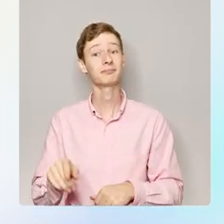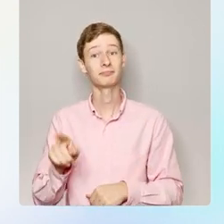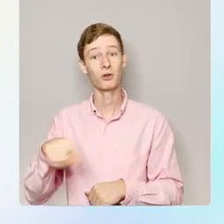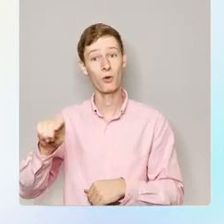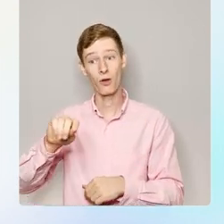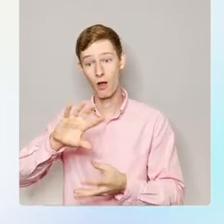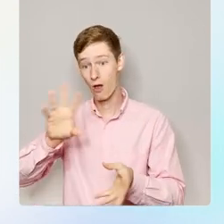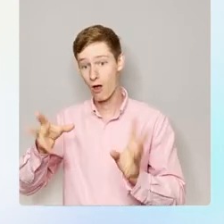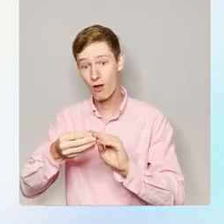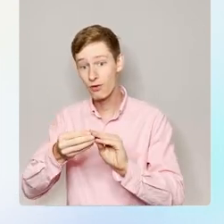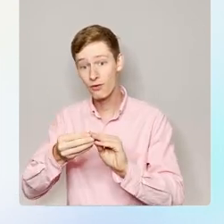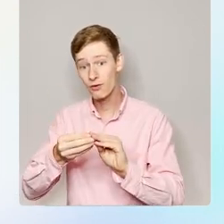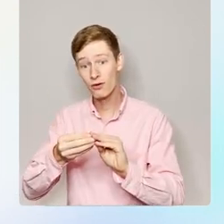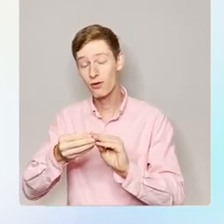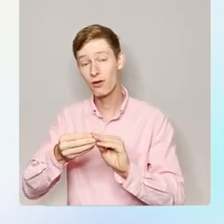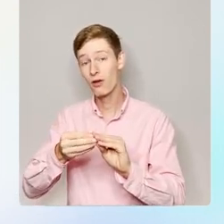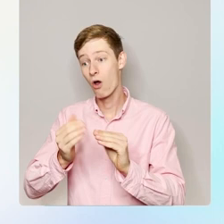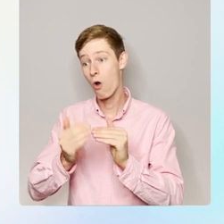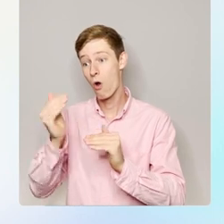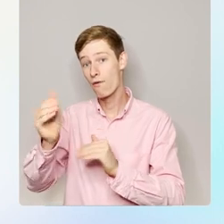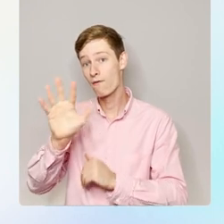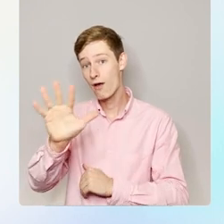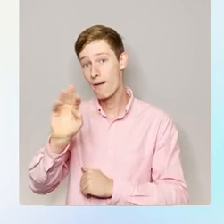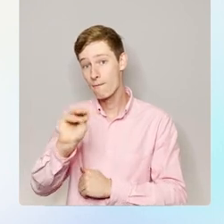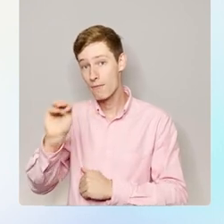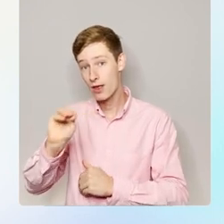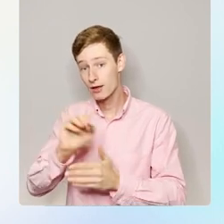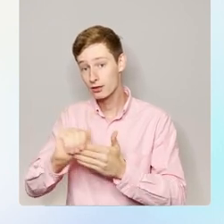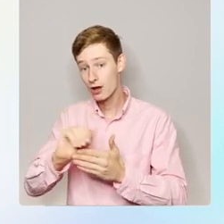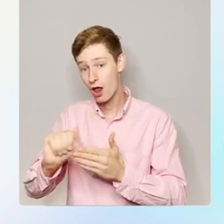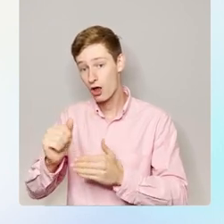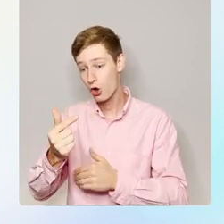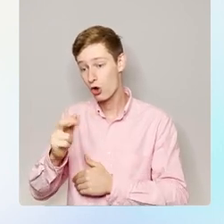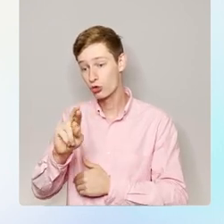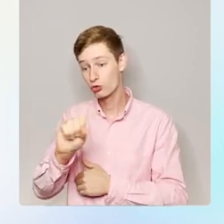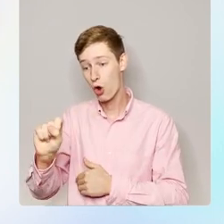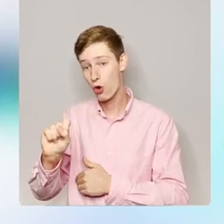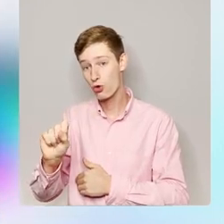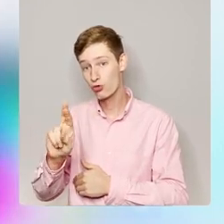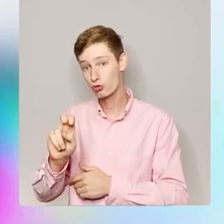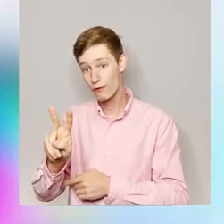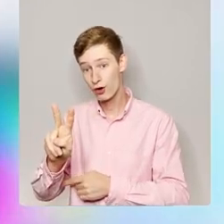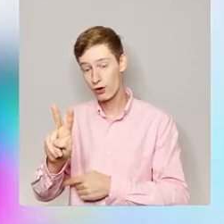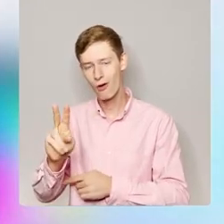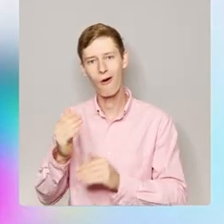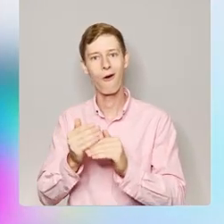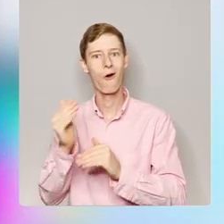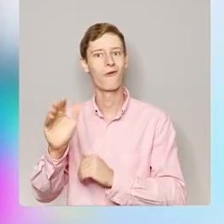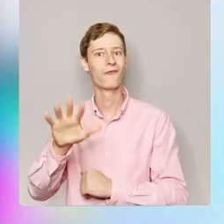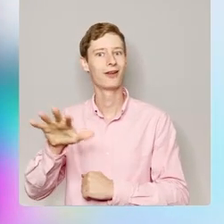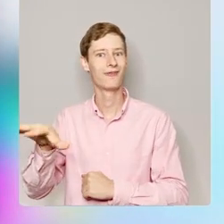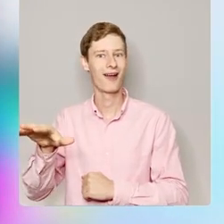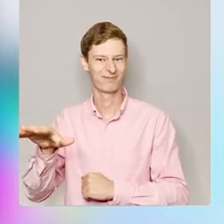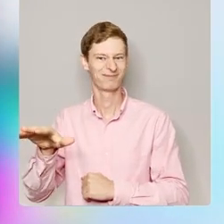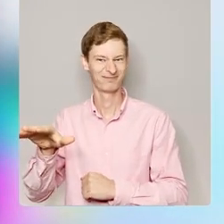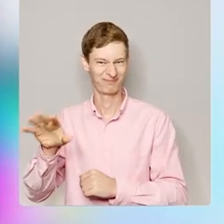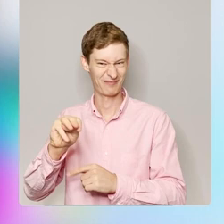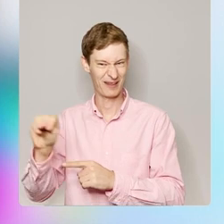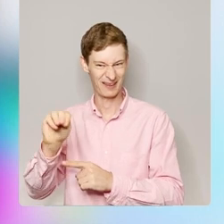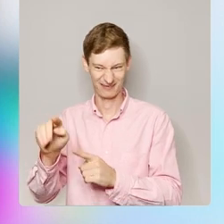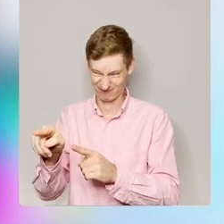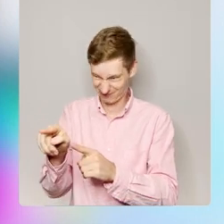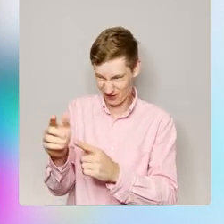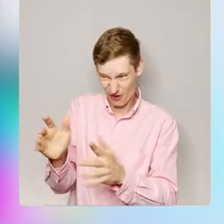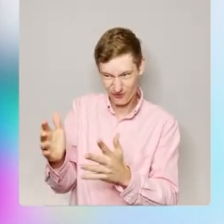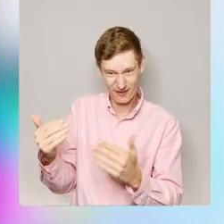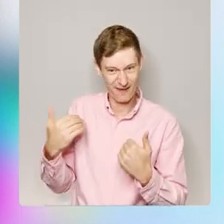over $5 million in gross revenue has doubled since last year, up to 55. Walking Dead's a great example. Walking Dead